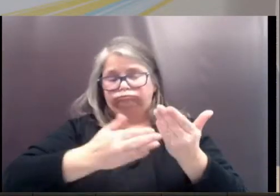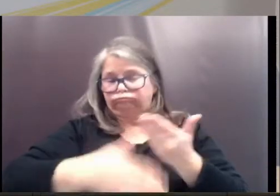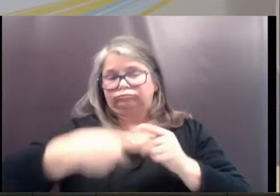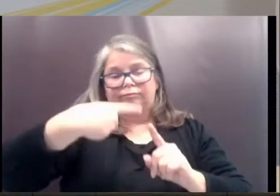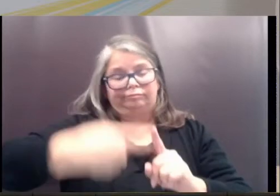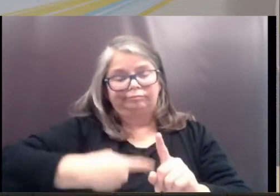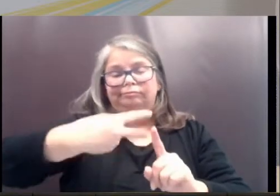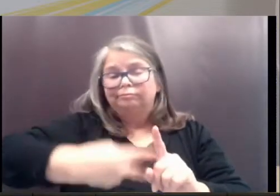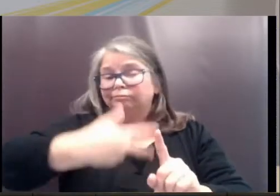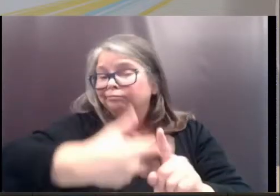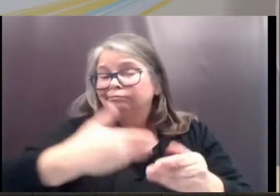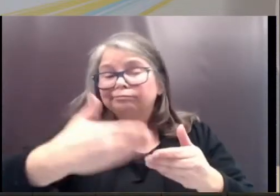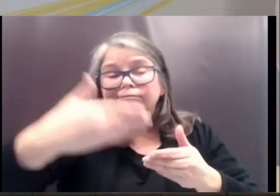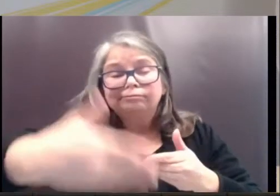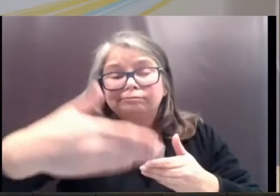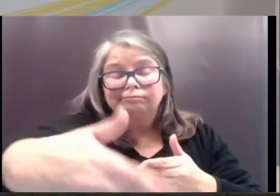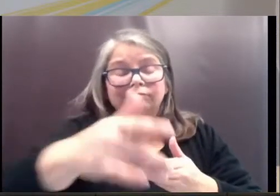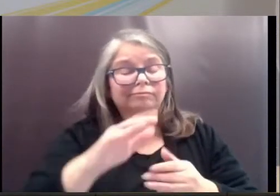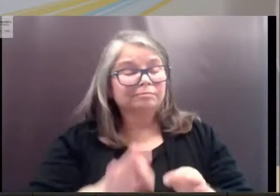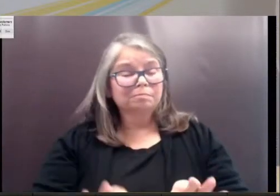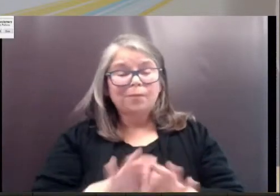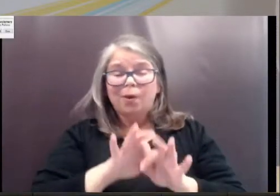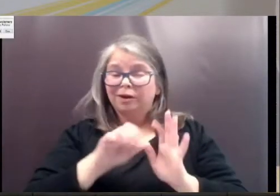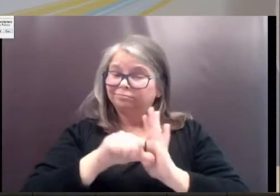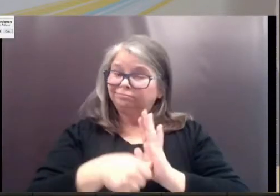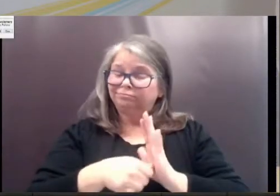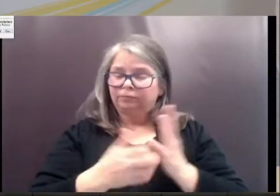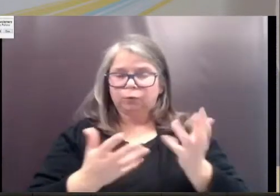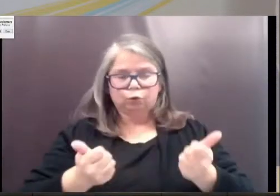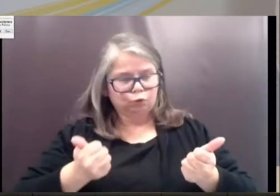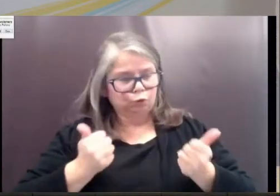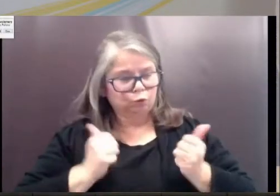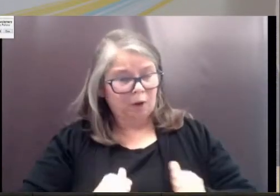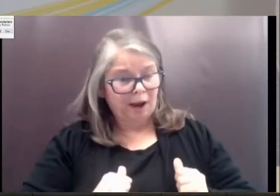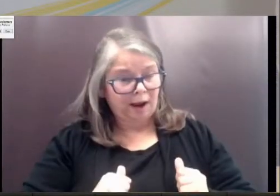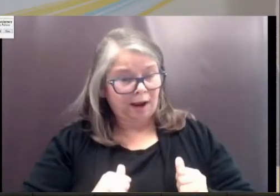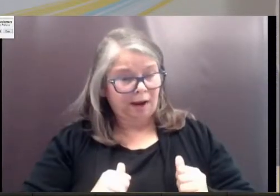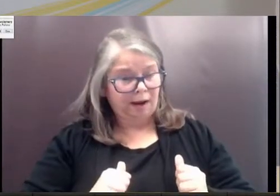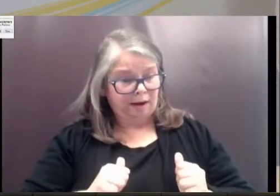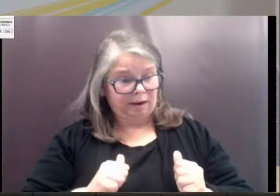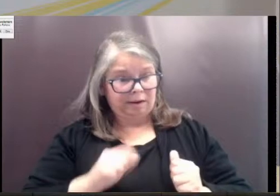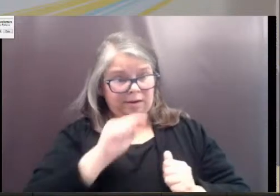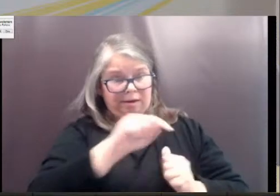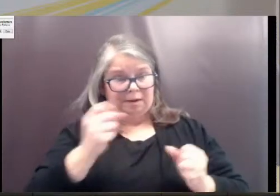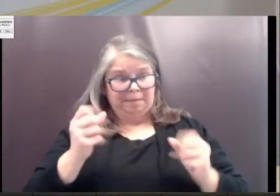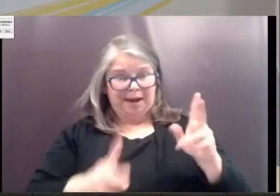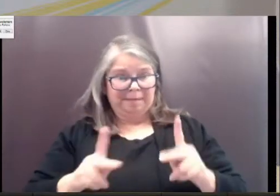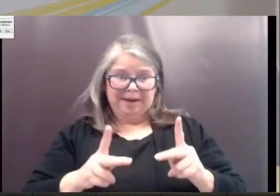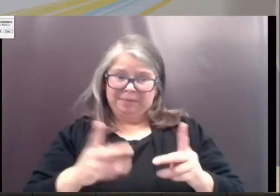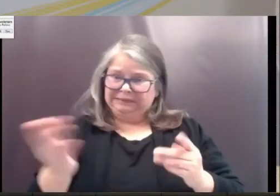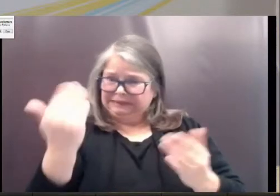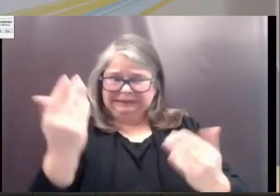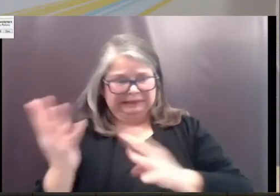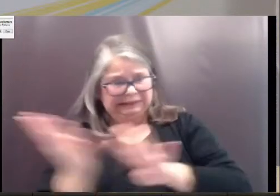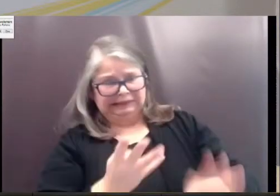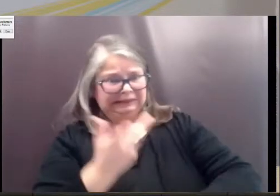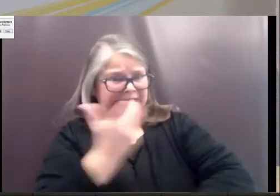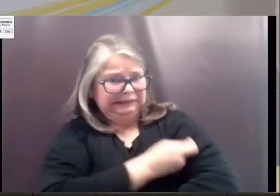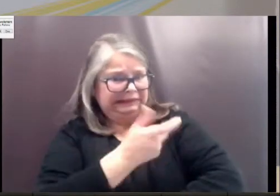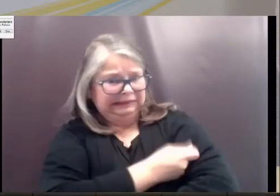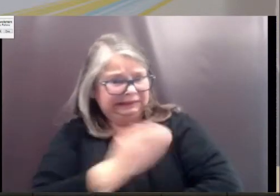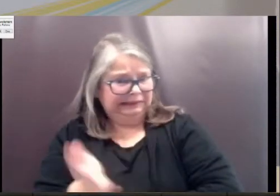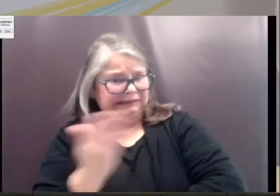it will be that we get as many people vaccinated as quickly as we can, especially in our vulnerable groups, but also to try to achieve an